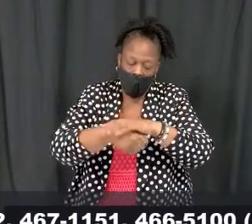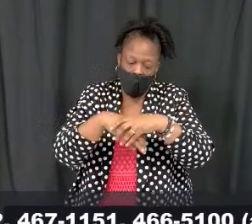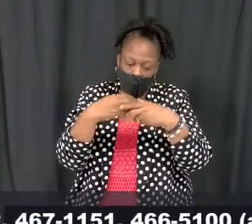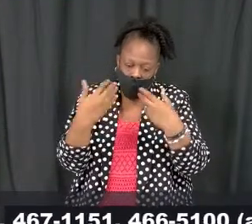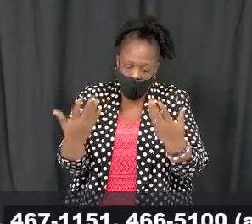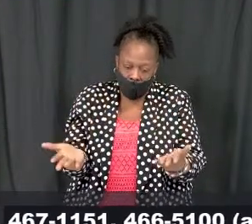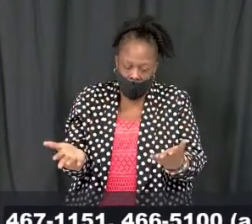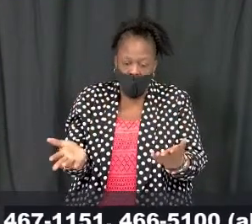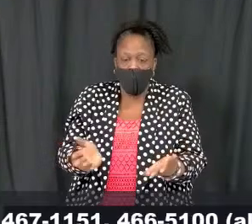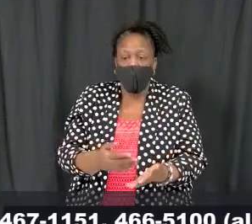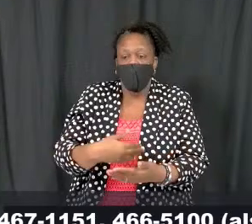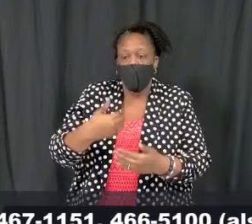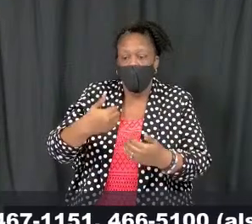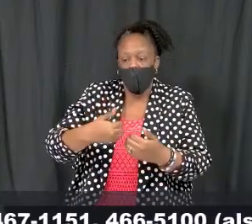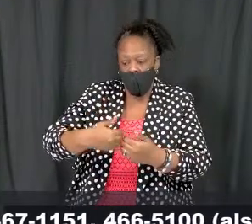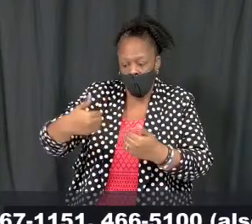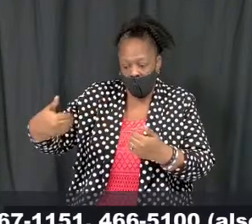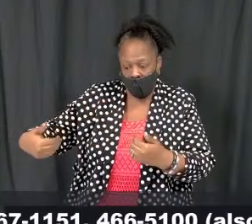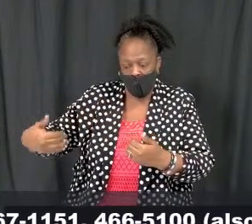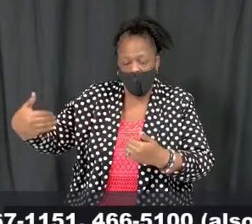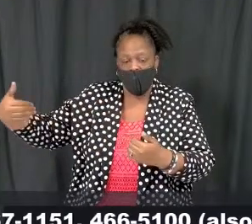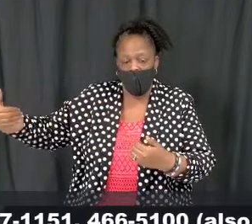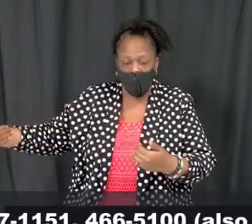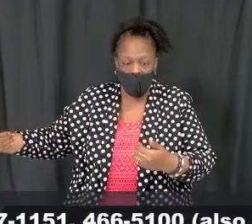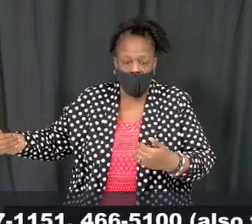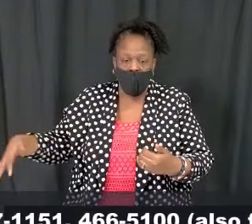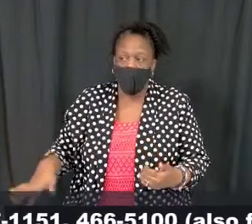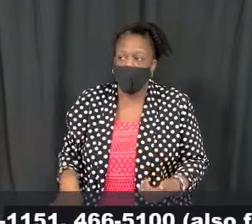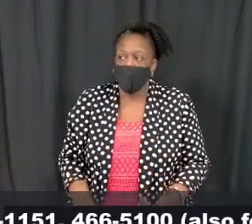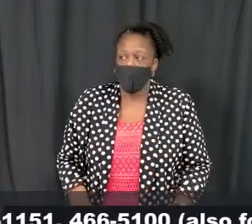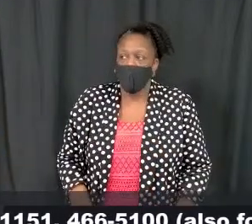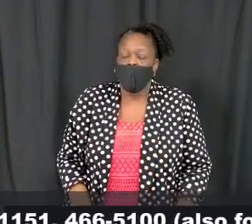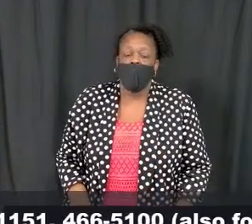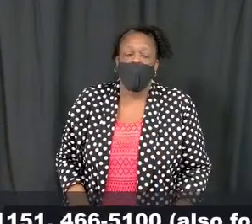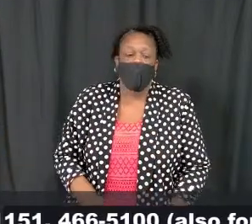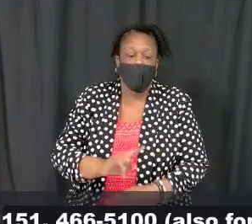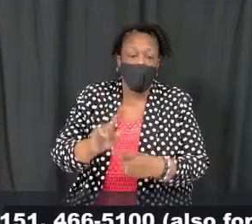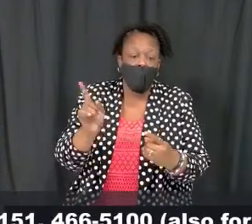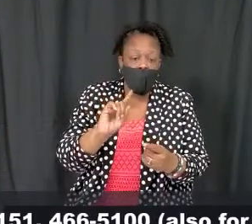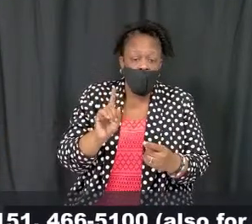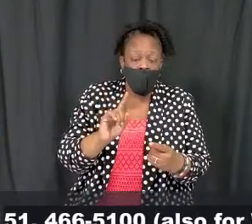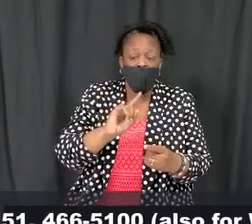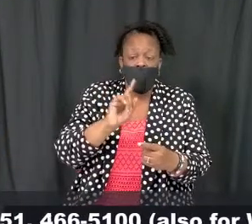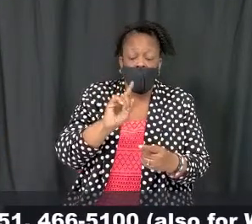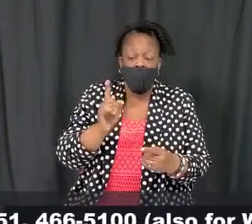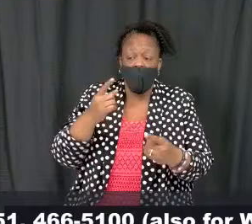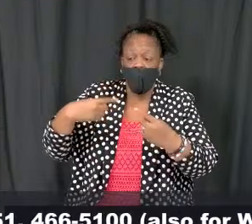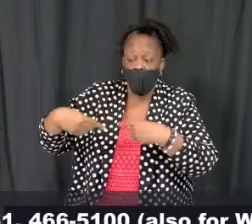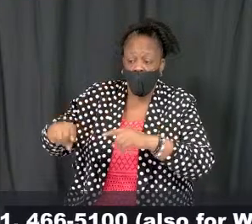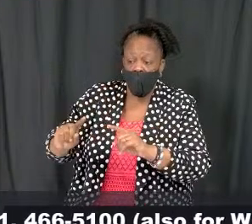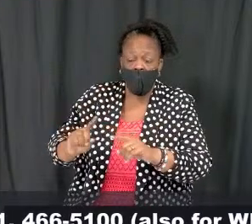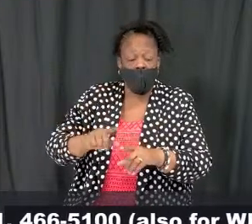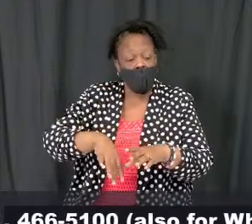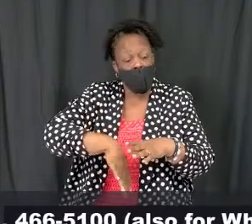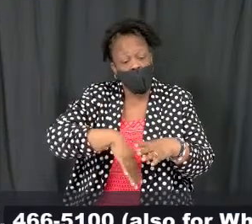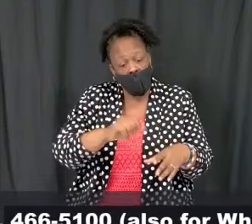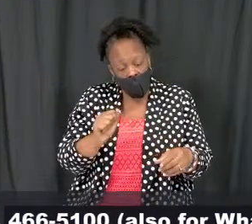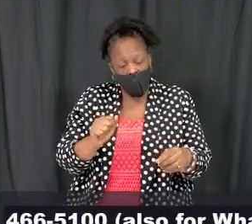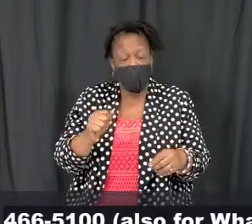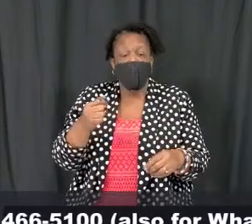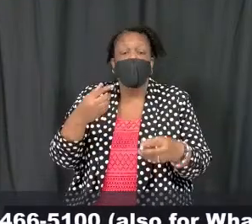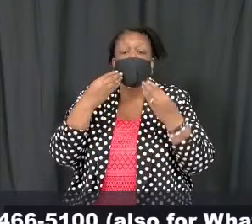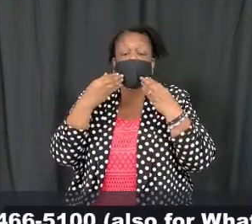the importance of wearing your face mask when in the public space, the importance of